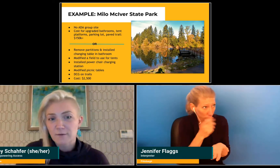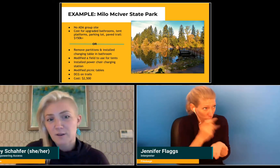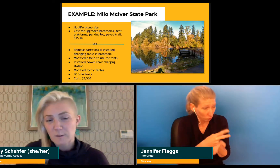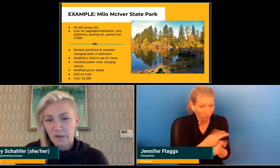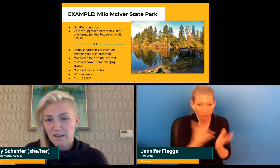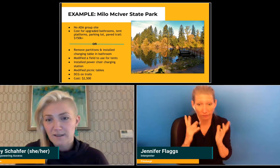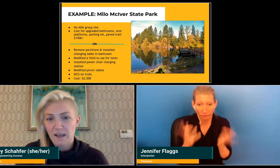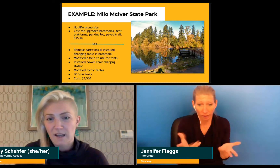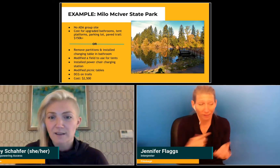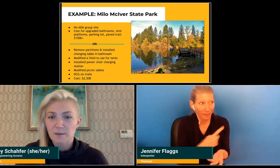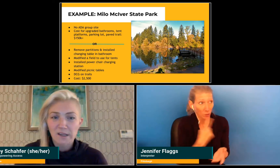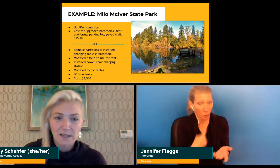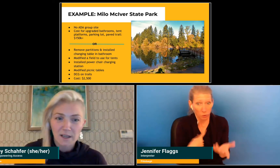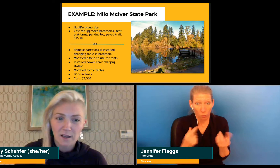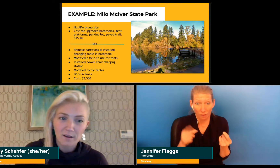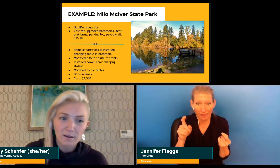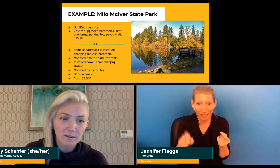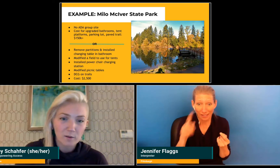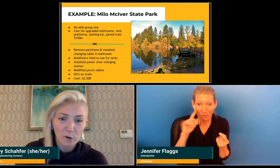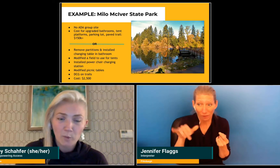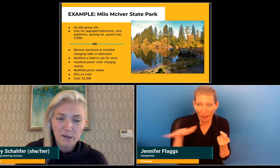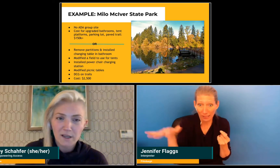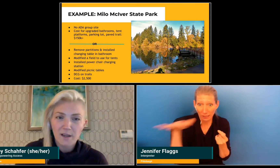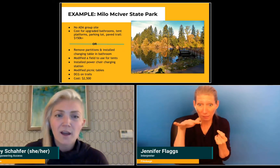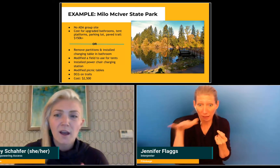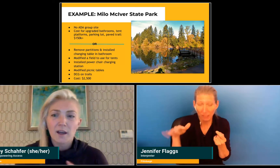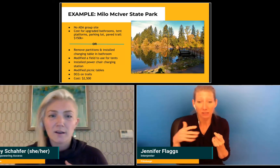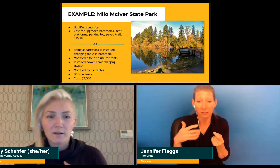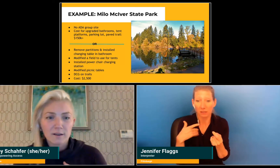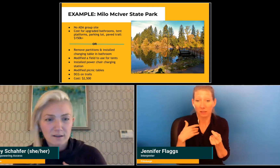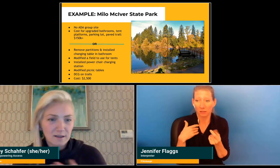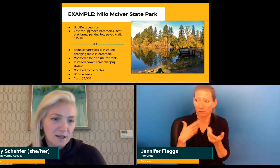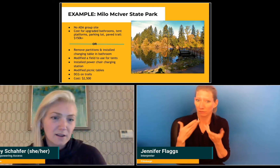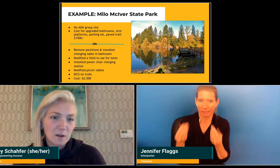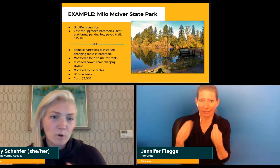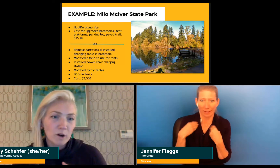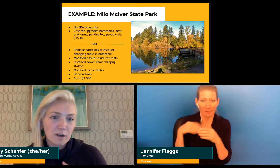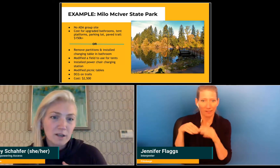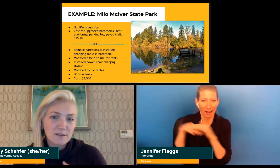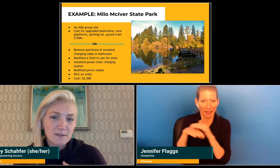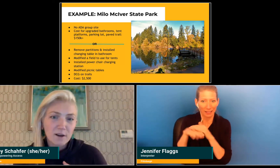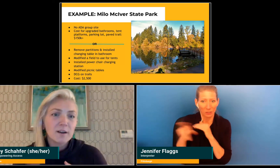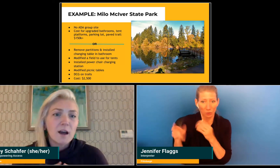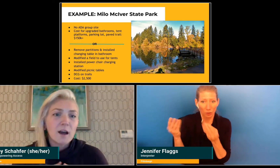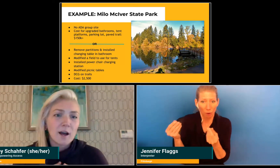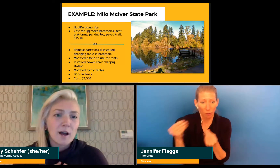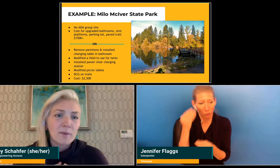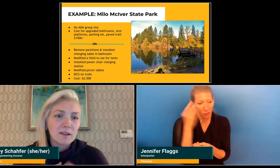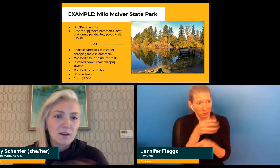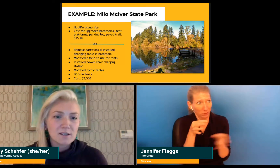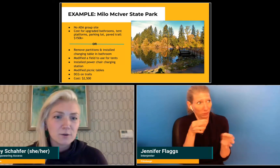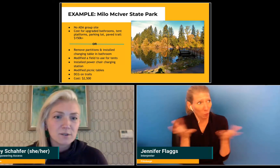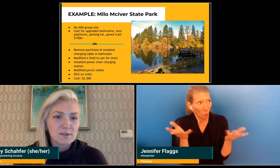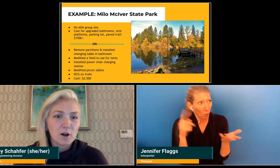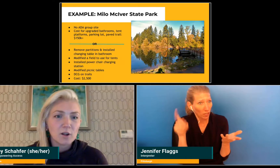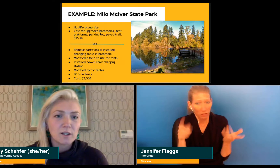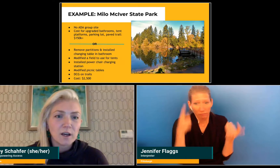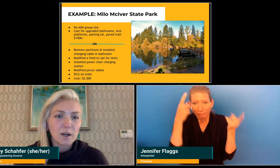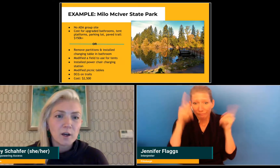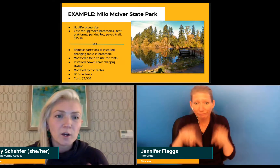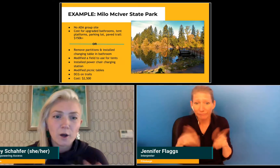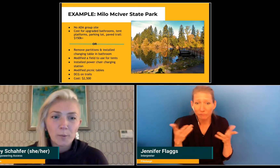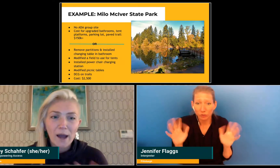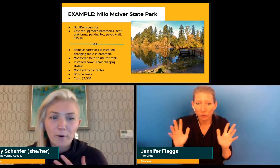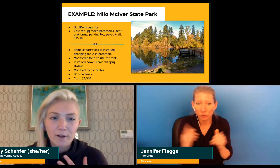their needs for the space and to maintain the property, and telling them what our needs are. They also